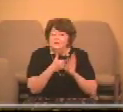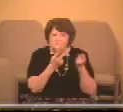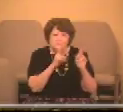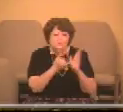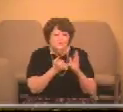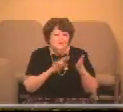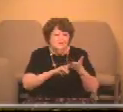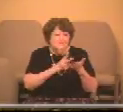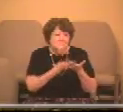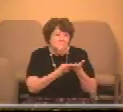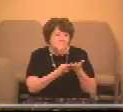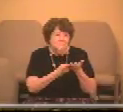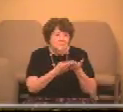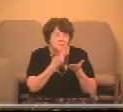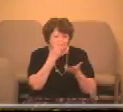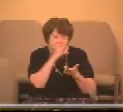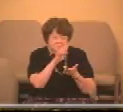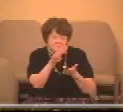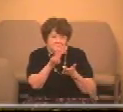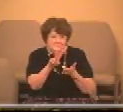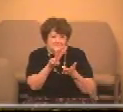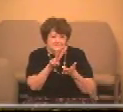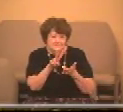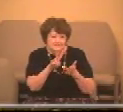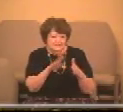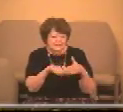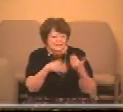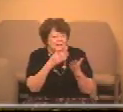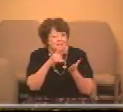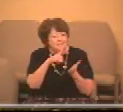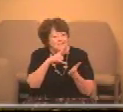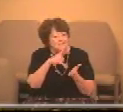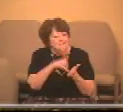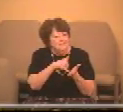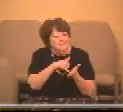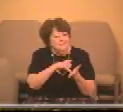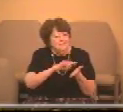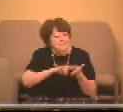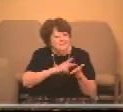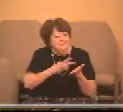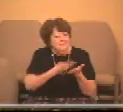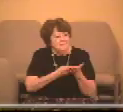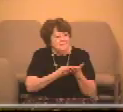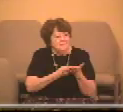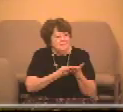look how it fell. How did it fall?